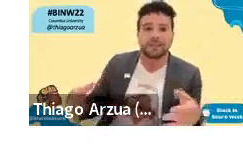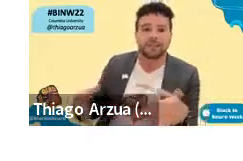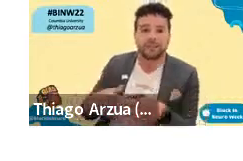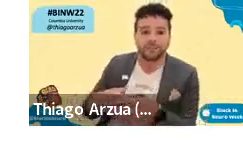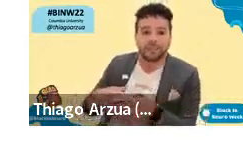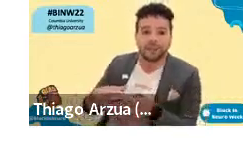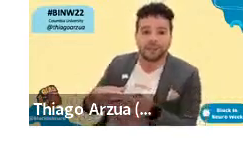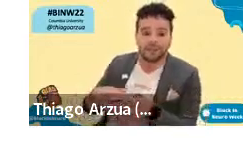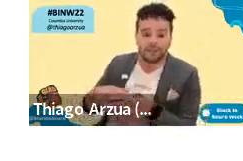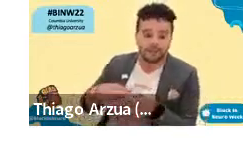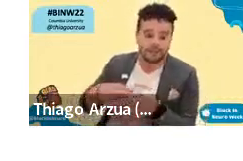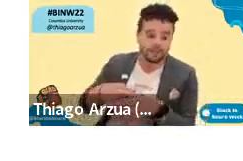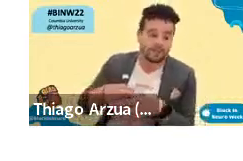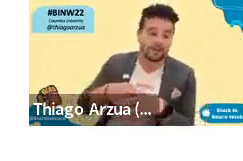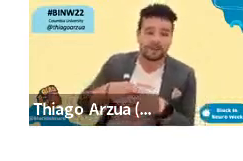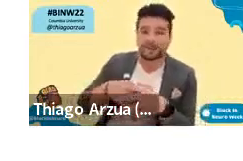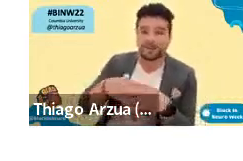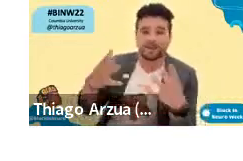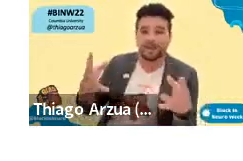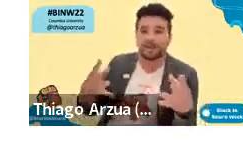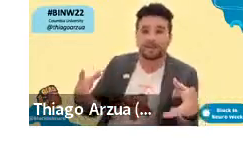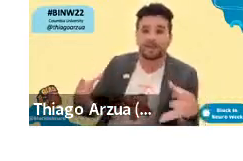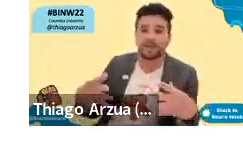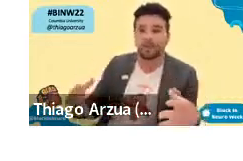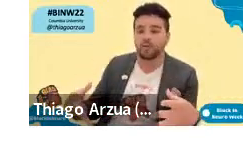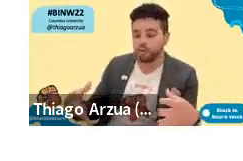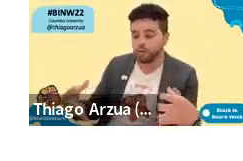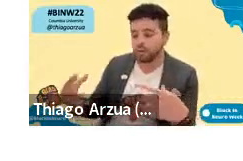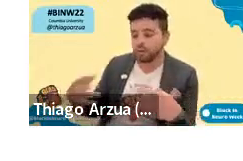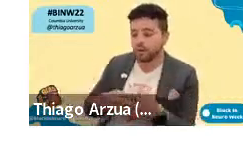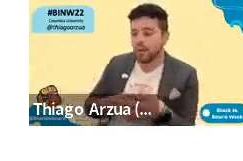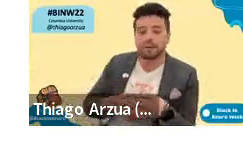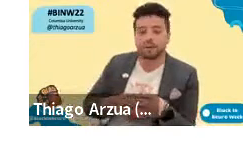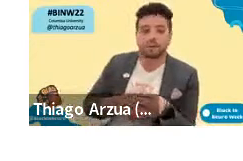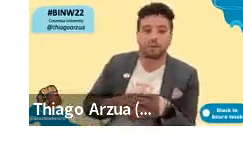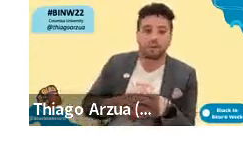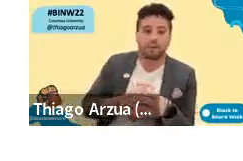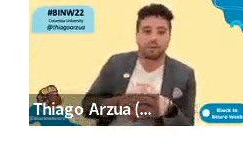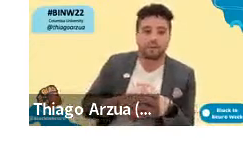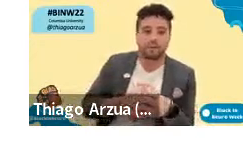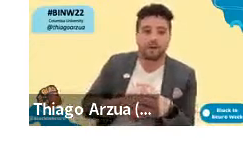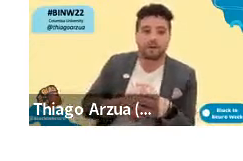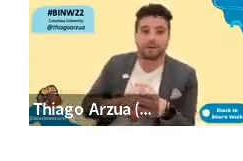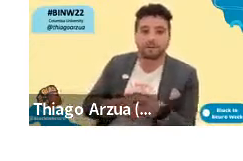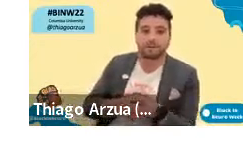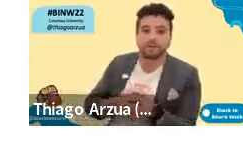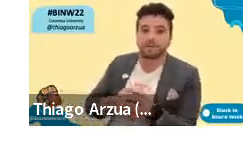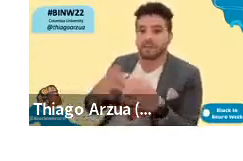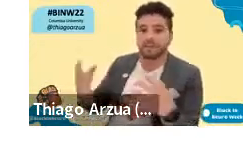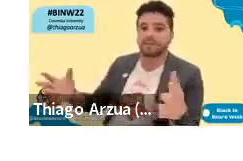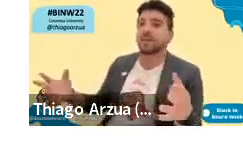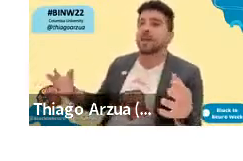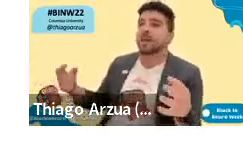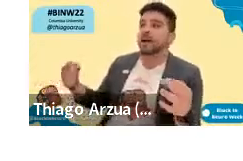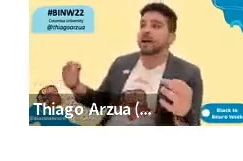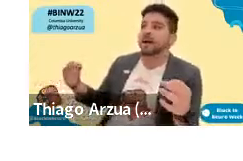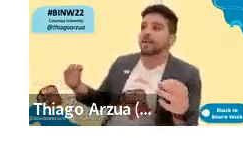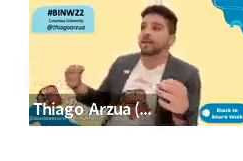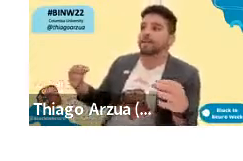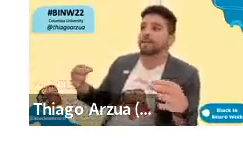EEG and Etienne's paper on like developing a new electrode because it was a problem that she was